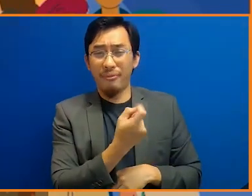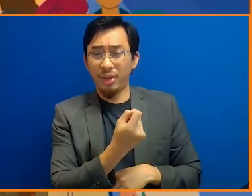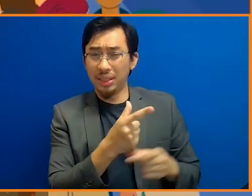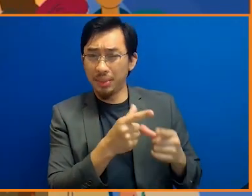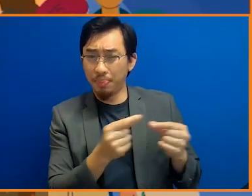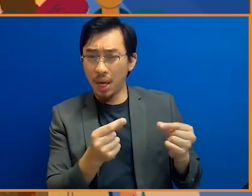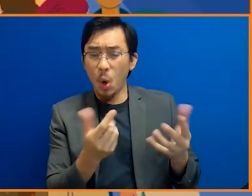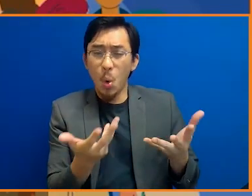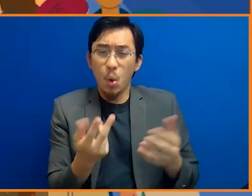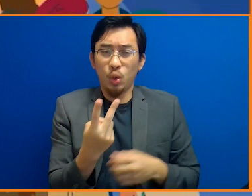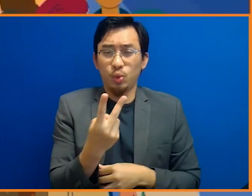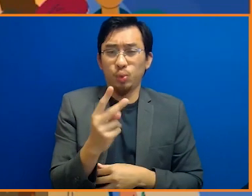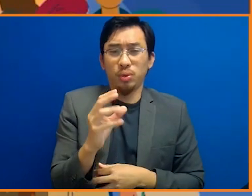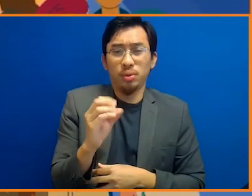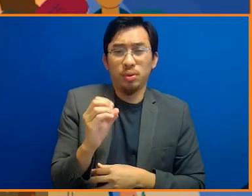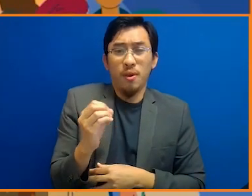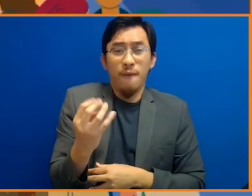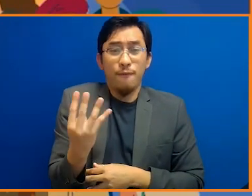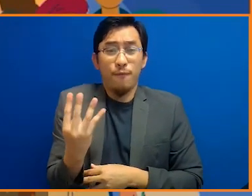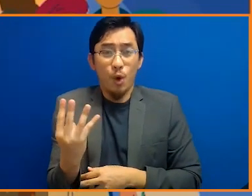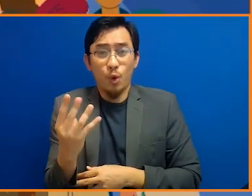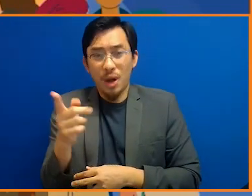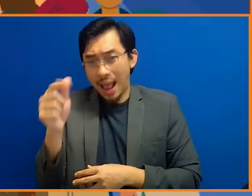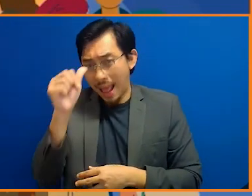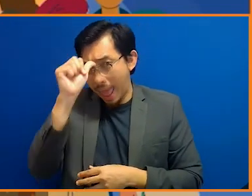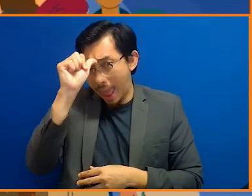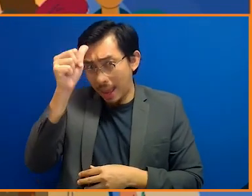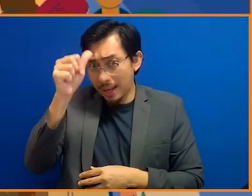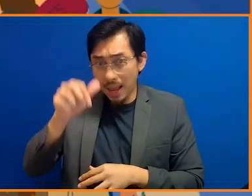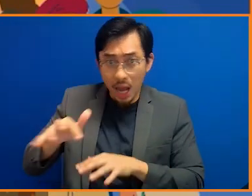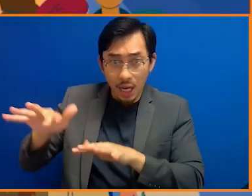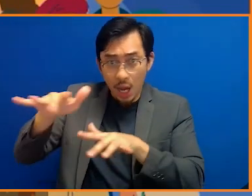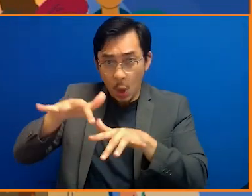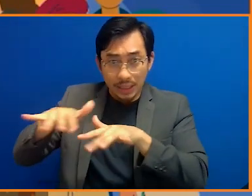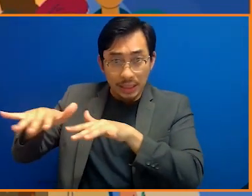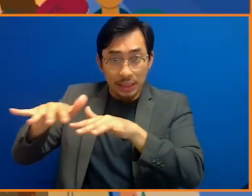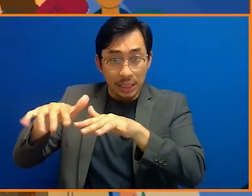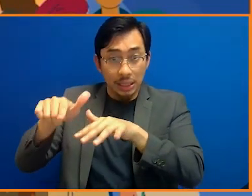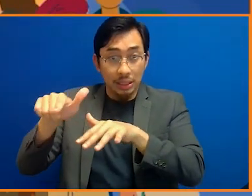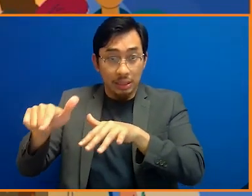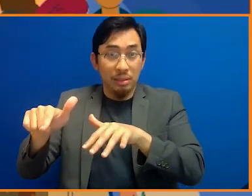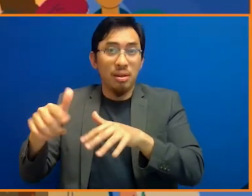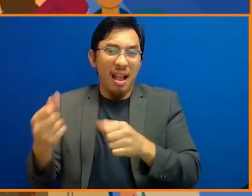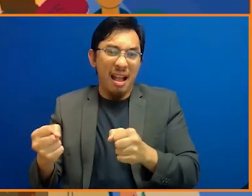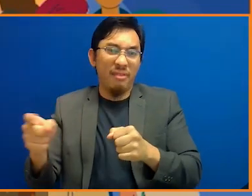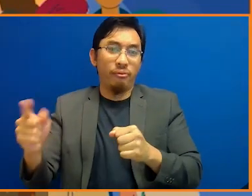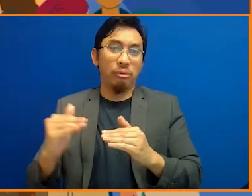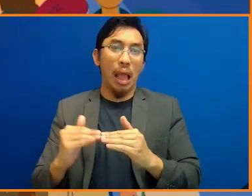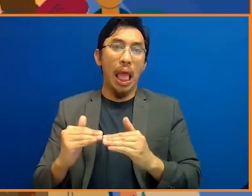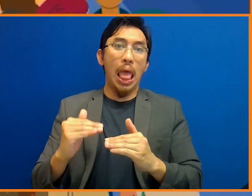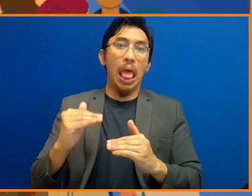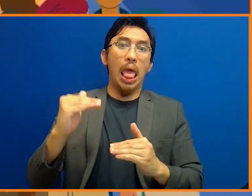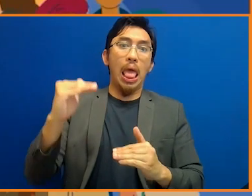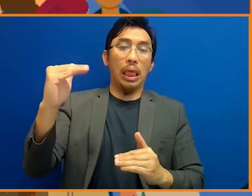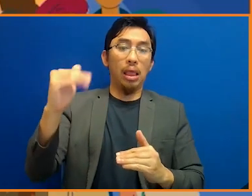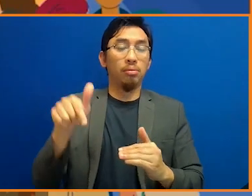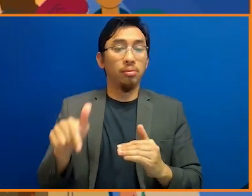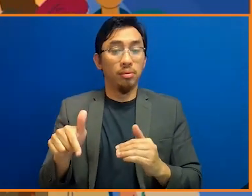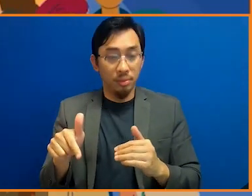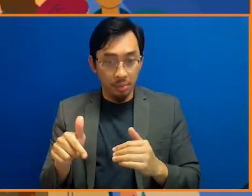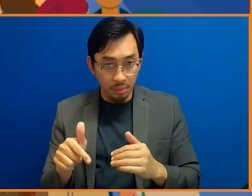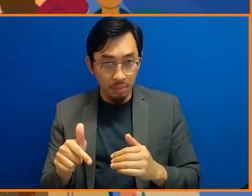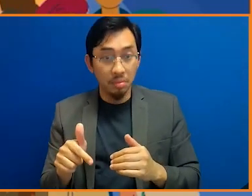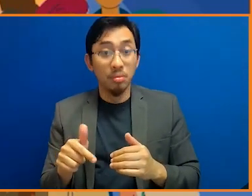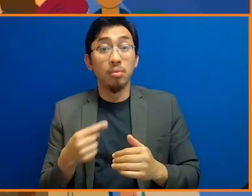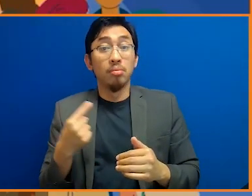like 2011 in Japan or 2004 in Indian Ocean, it's super high. Of course,